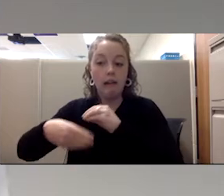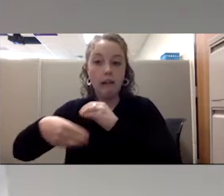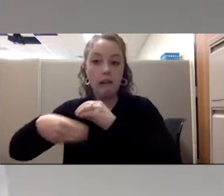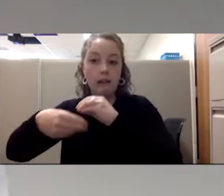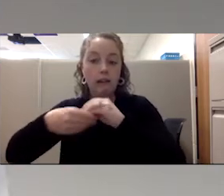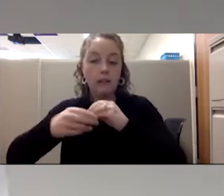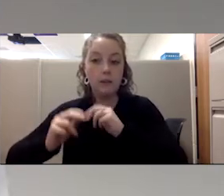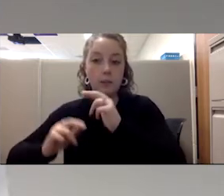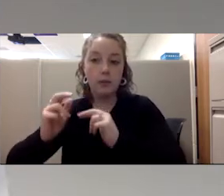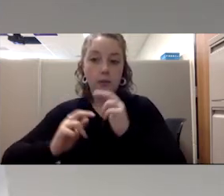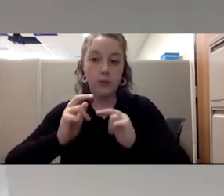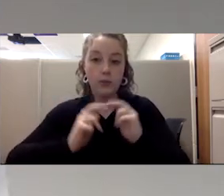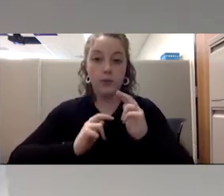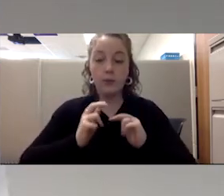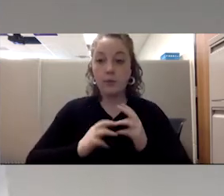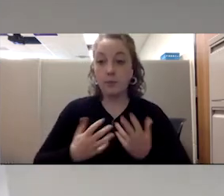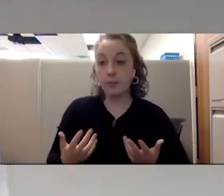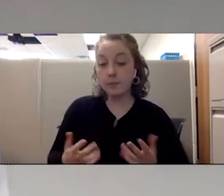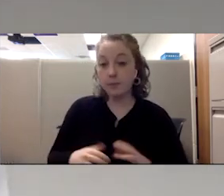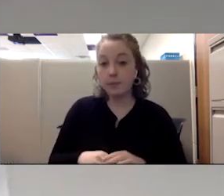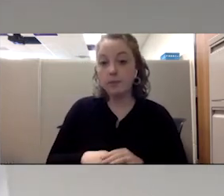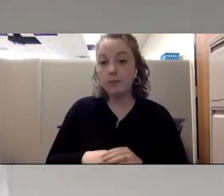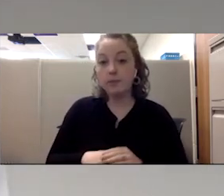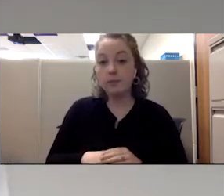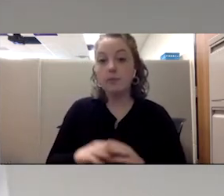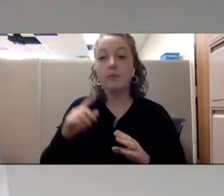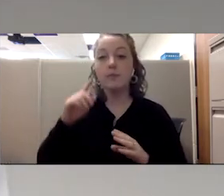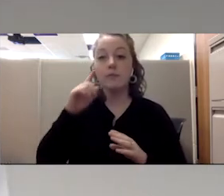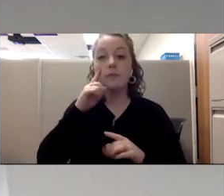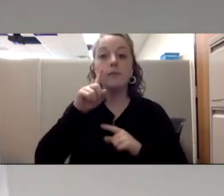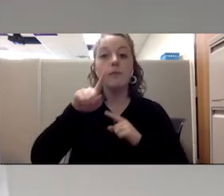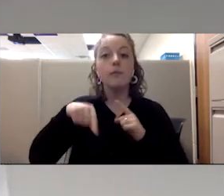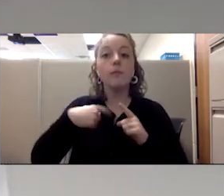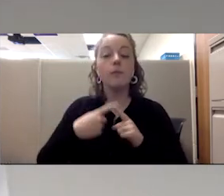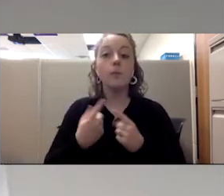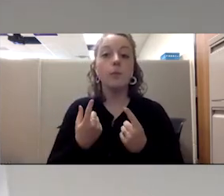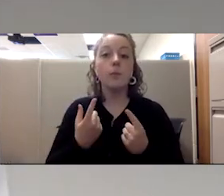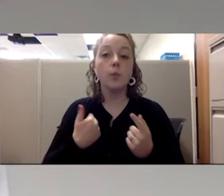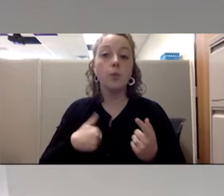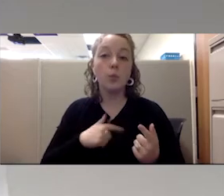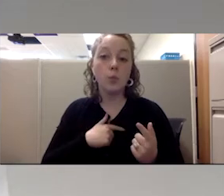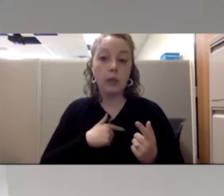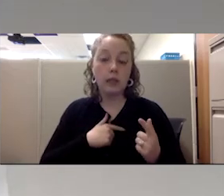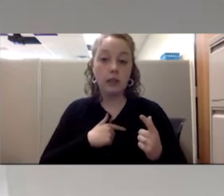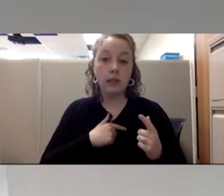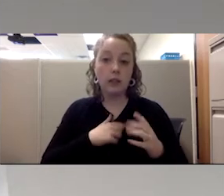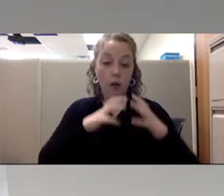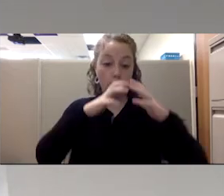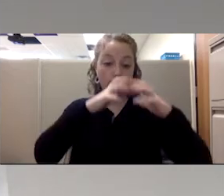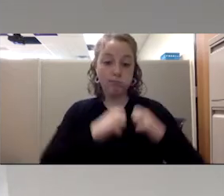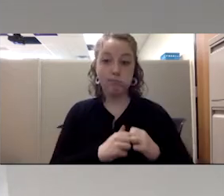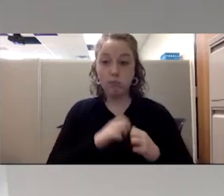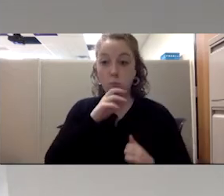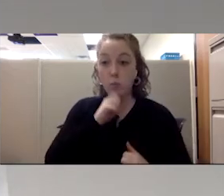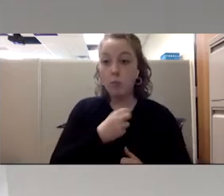old high school that I think at that point will become available space for Christians. So